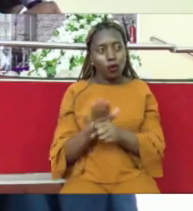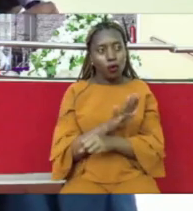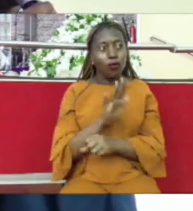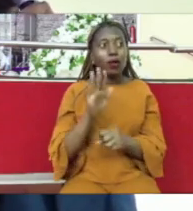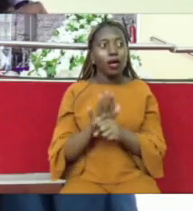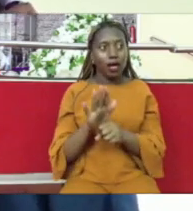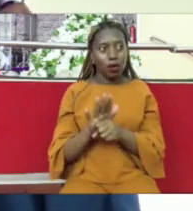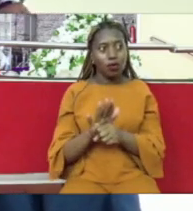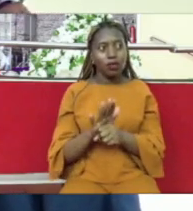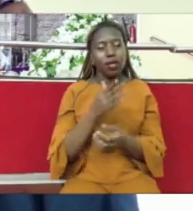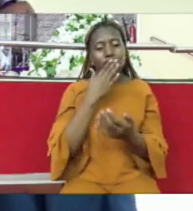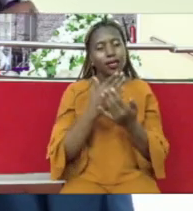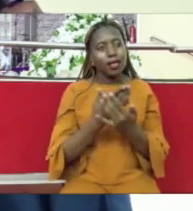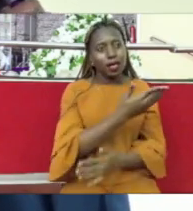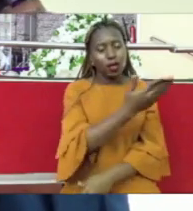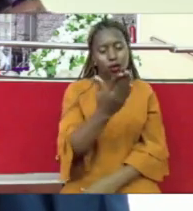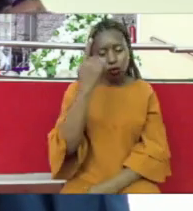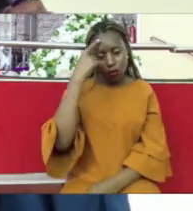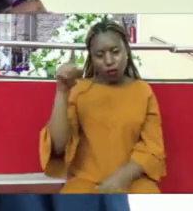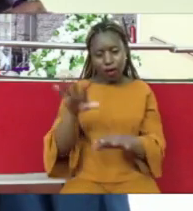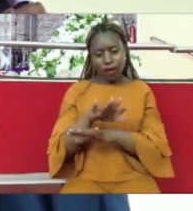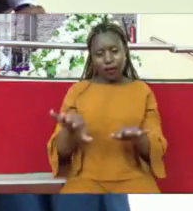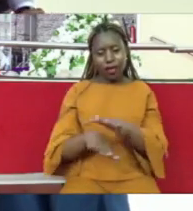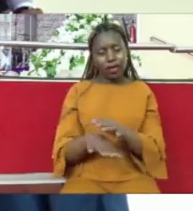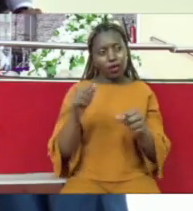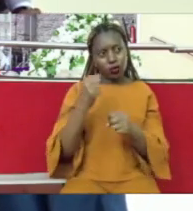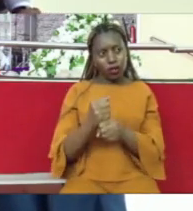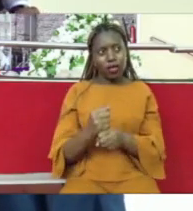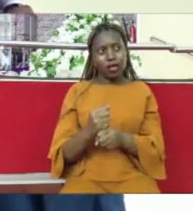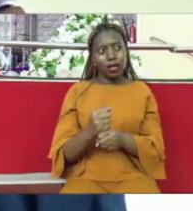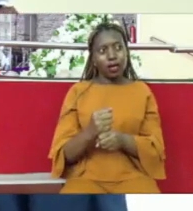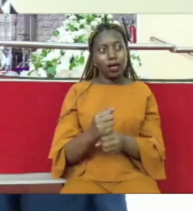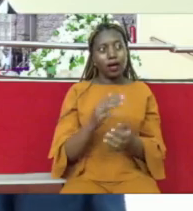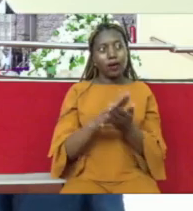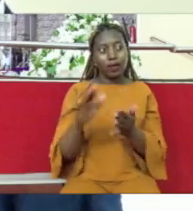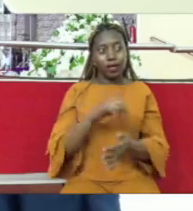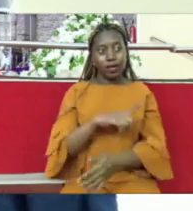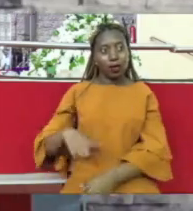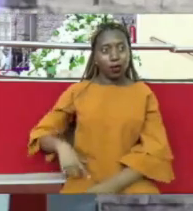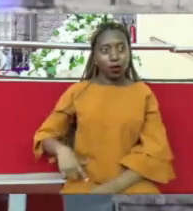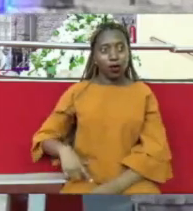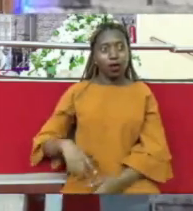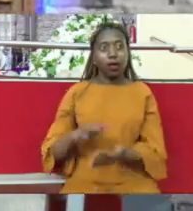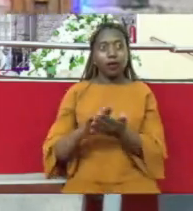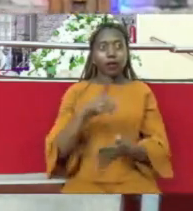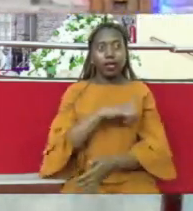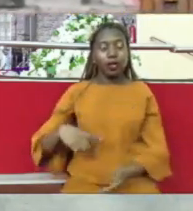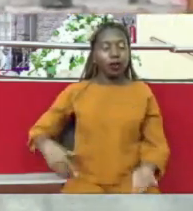for all the things that you did. Na nawashukuru kwa yote ambayo mliyafanya. Bwana Yesu asifiwe. Amen. Asifiwe tena.